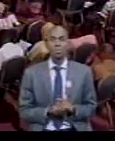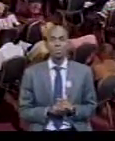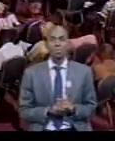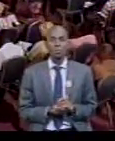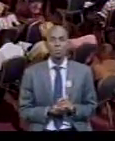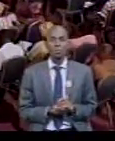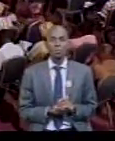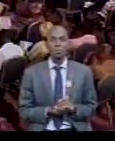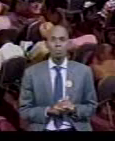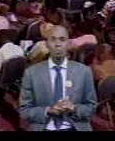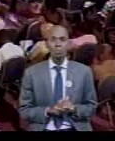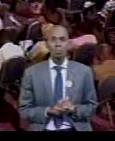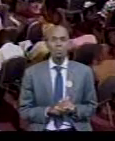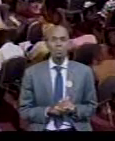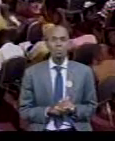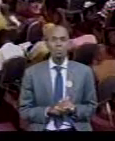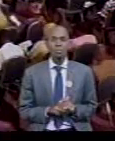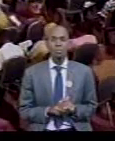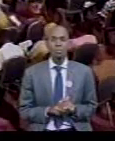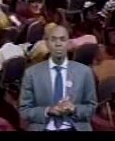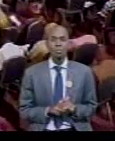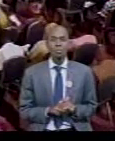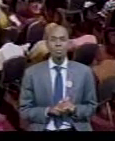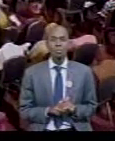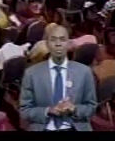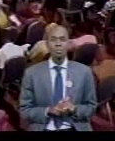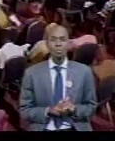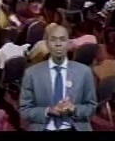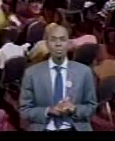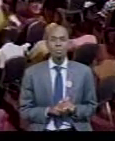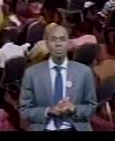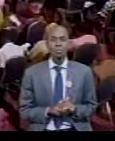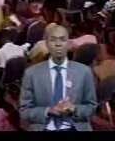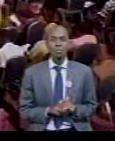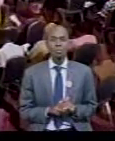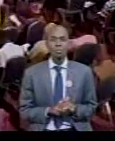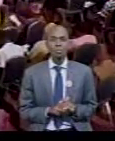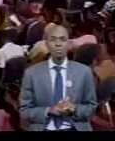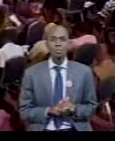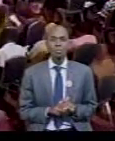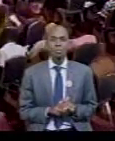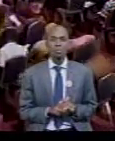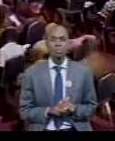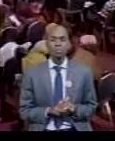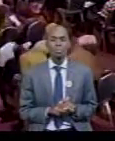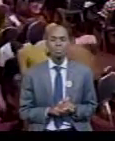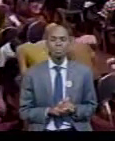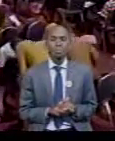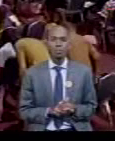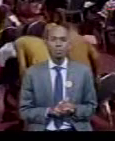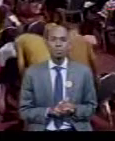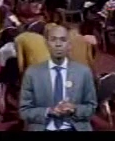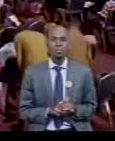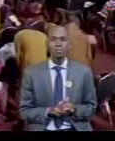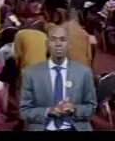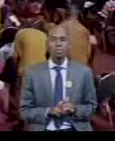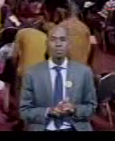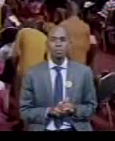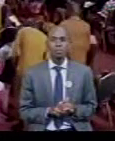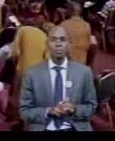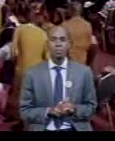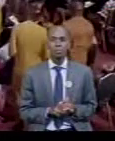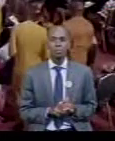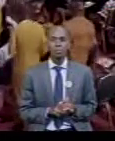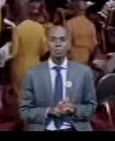his word, just to rest upon his promise, just to know, that says the Lord. Oh, how sweet